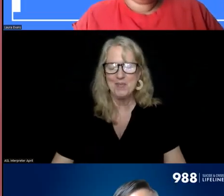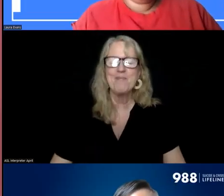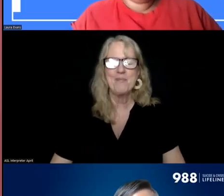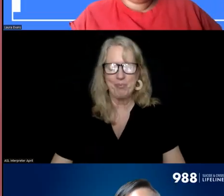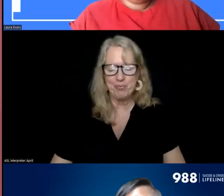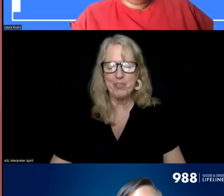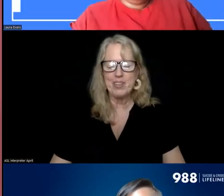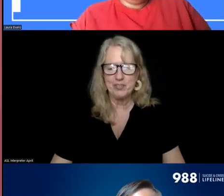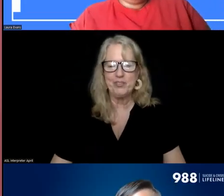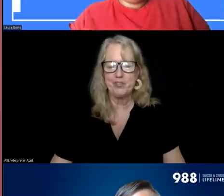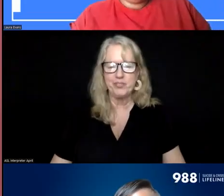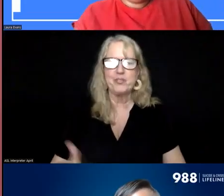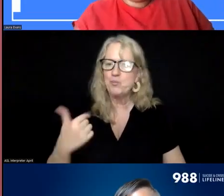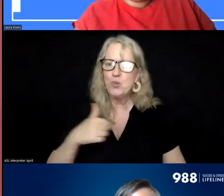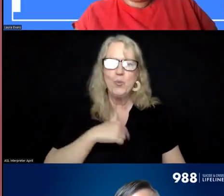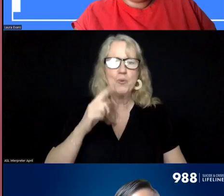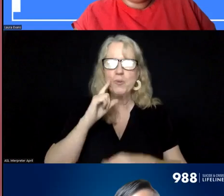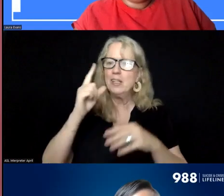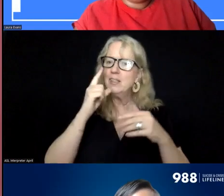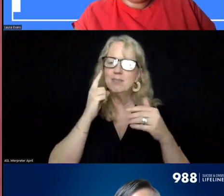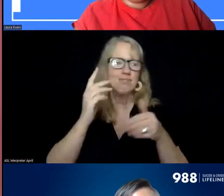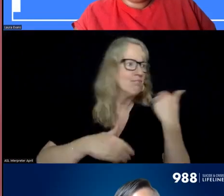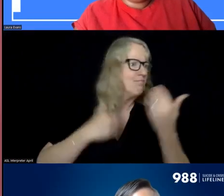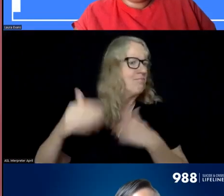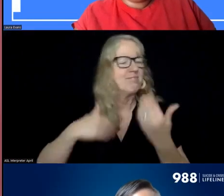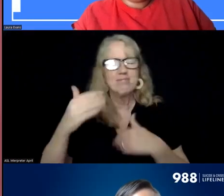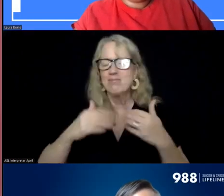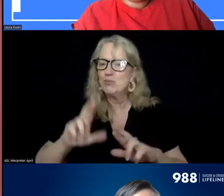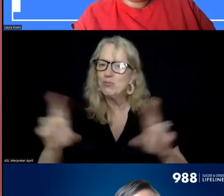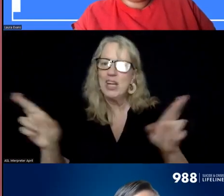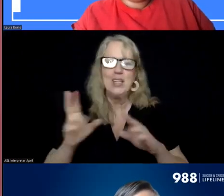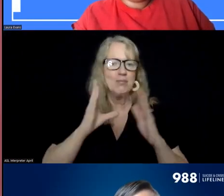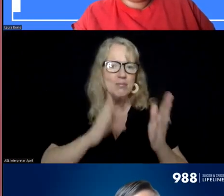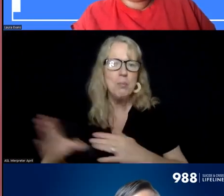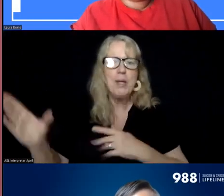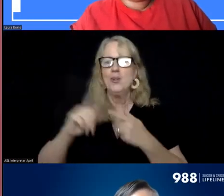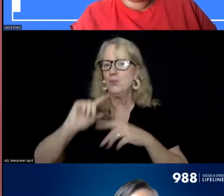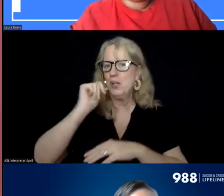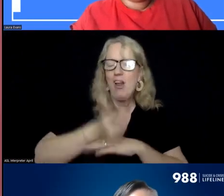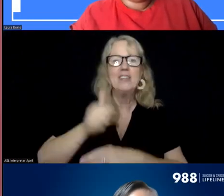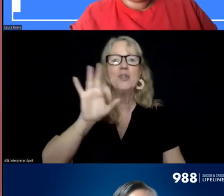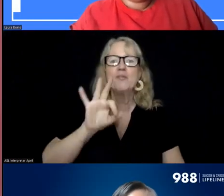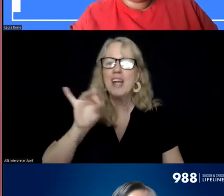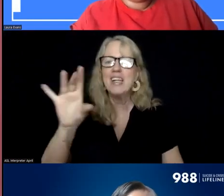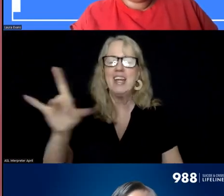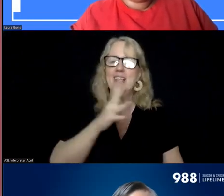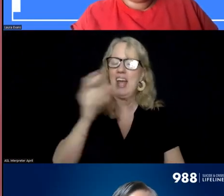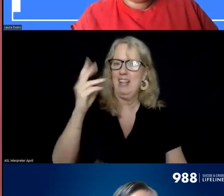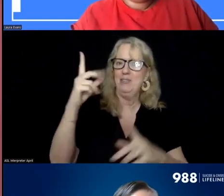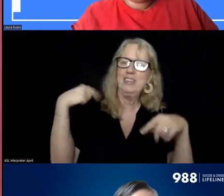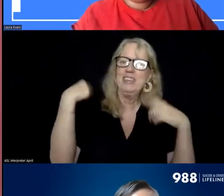were moving at warp speed to try to prepare for the launch of 988. And then since